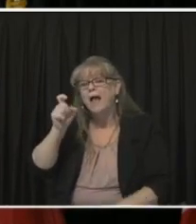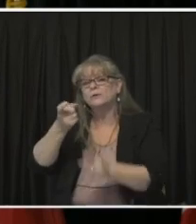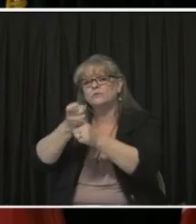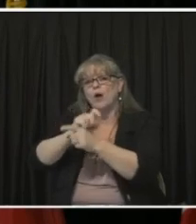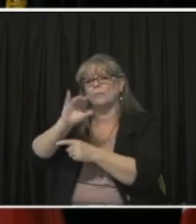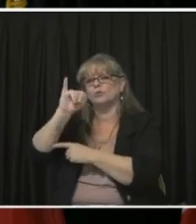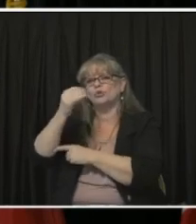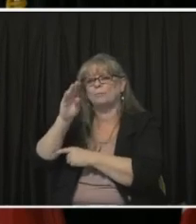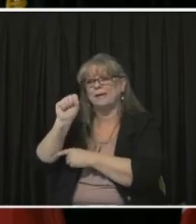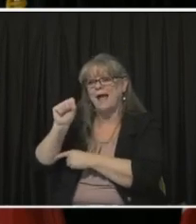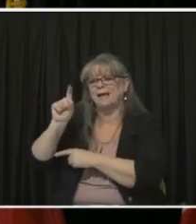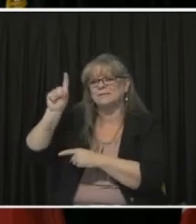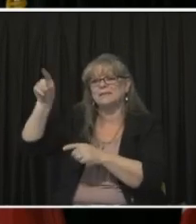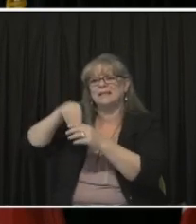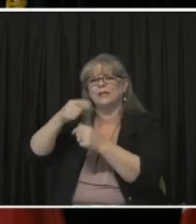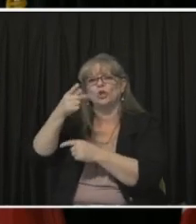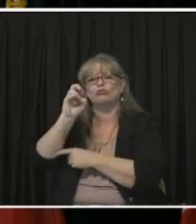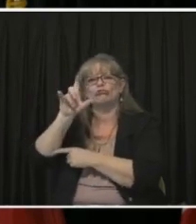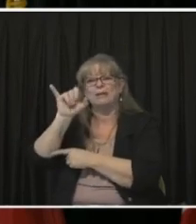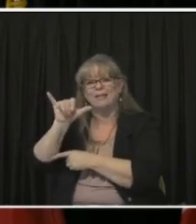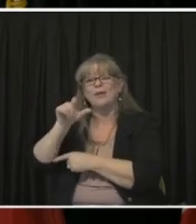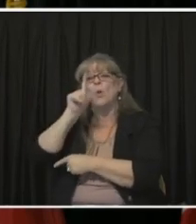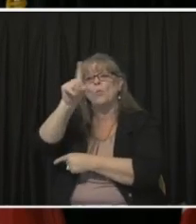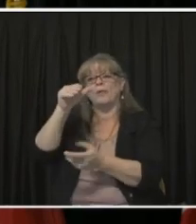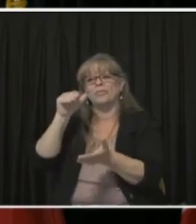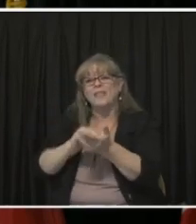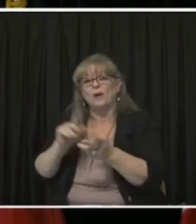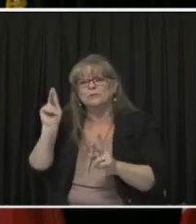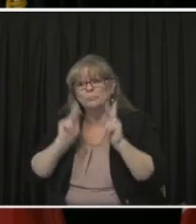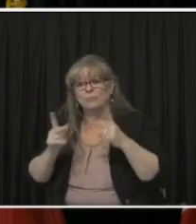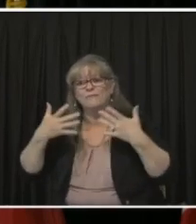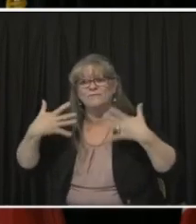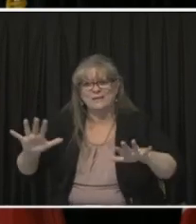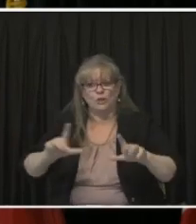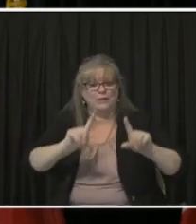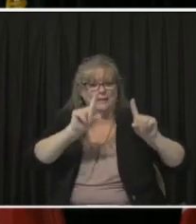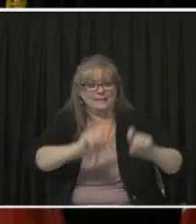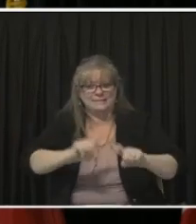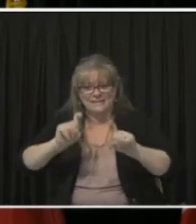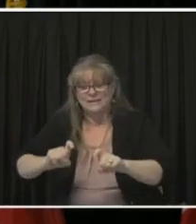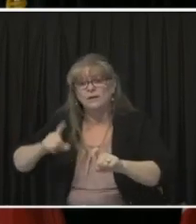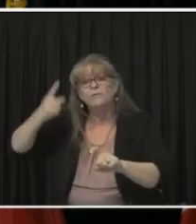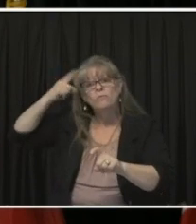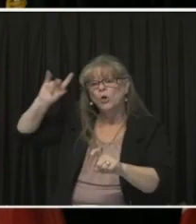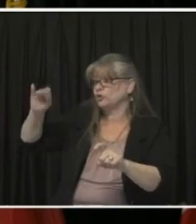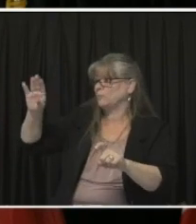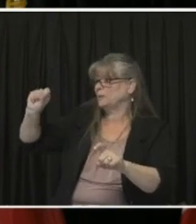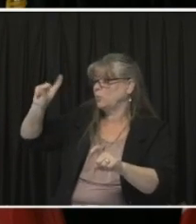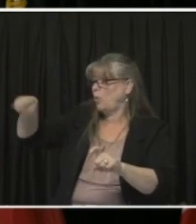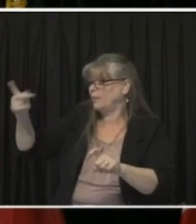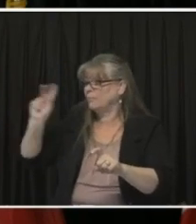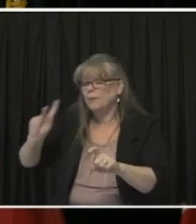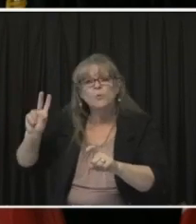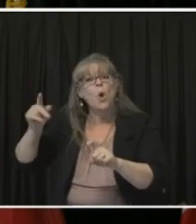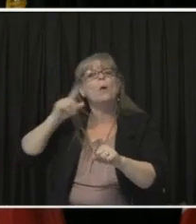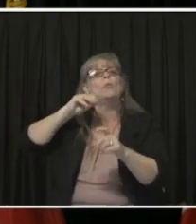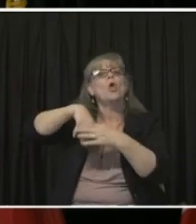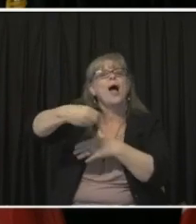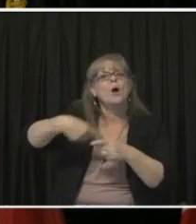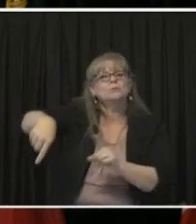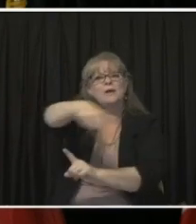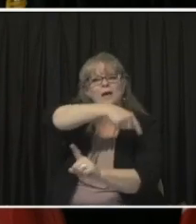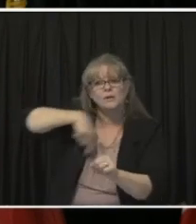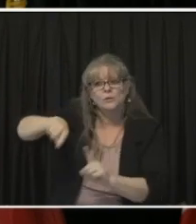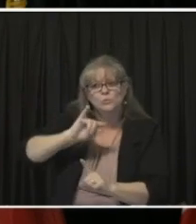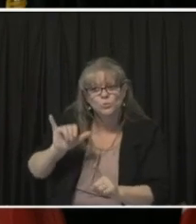was available not just for JBS employees, but for, you know, they have family members and others that were in the community. JBS has also worked